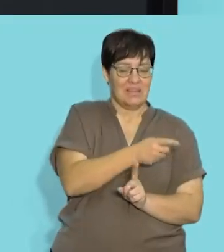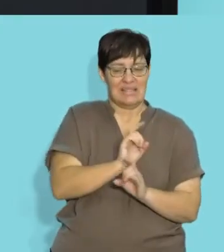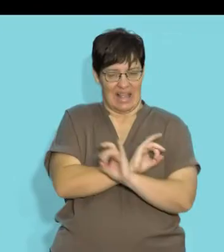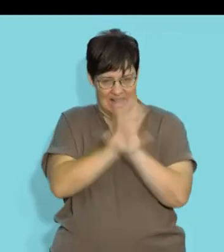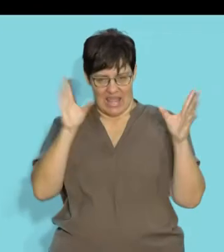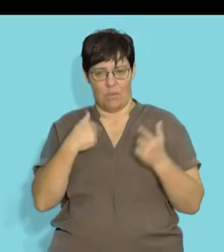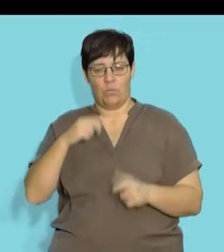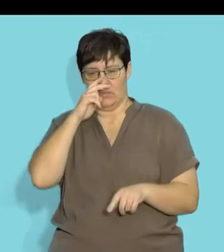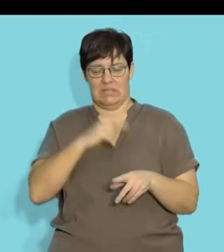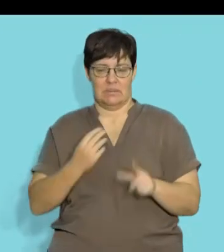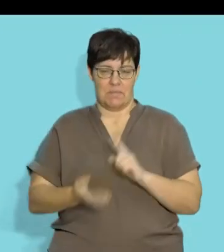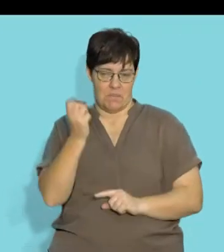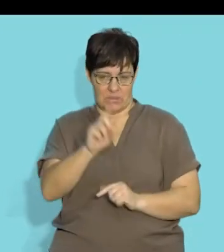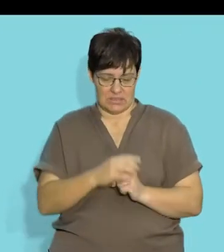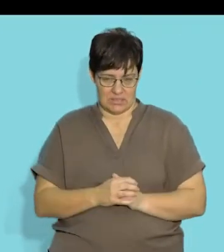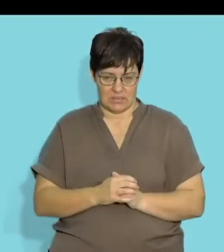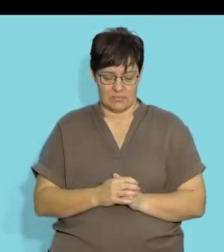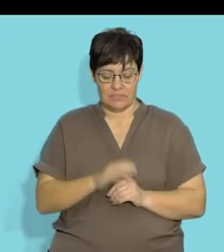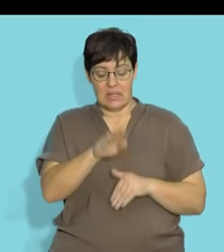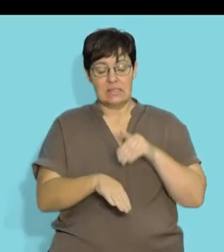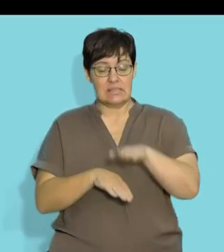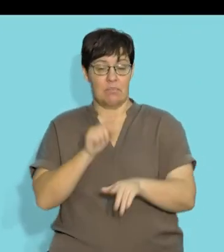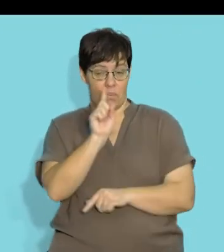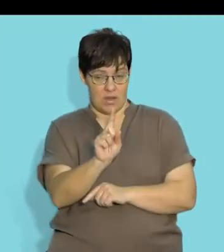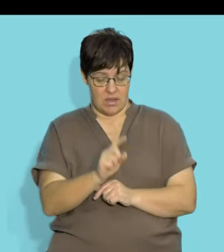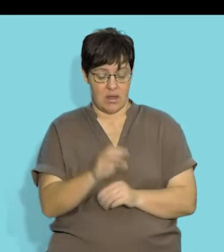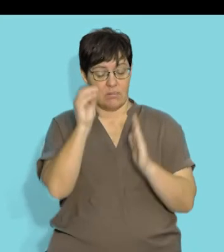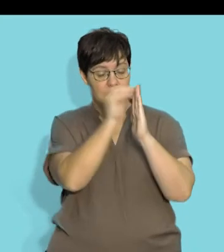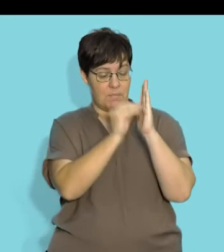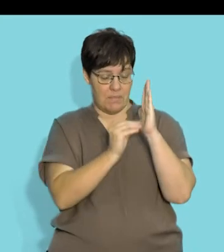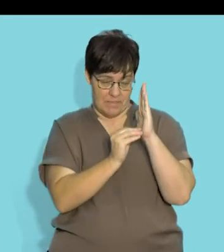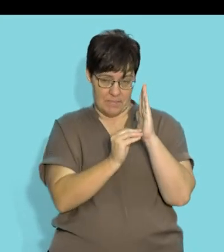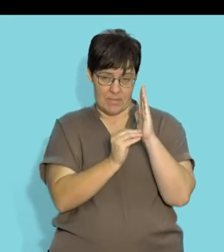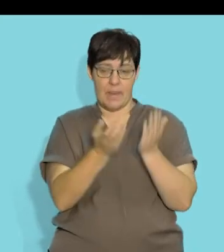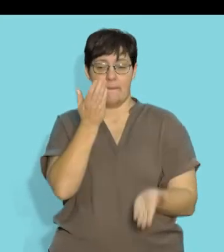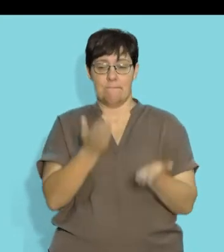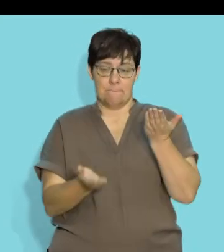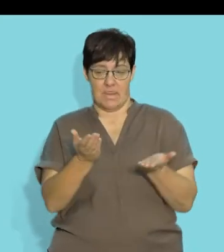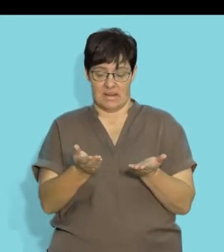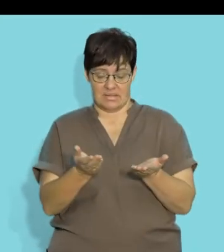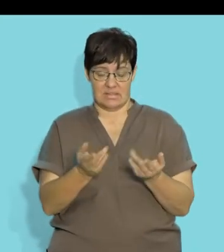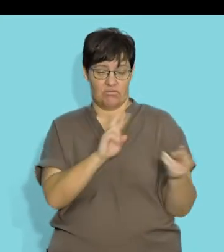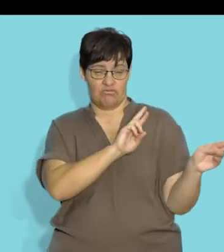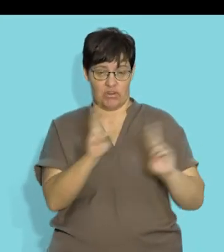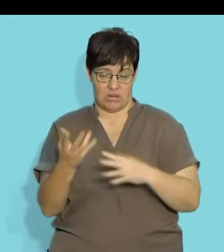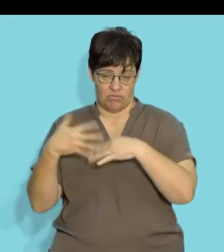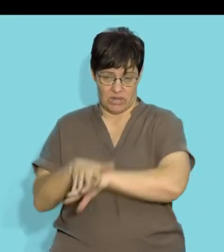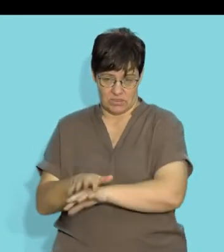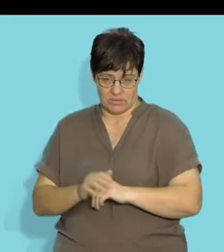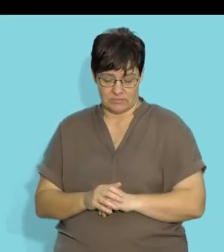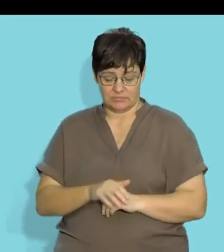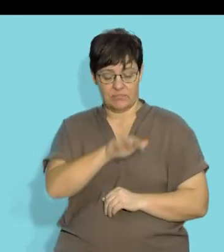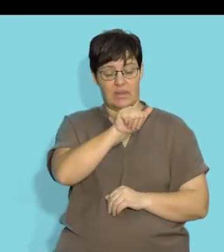onset, right? And then it says, step number 1, write down the balanced equation of reaction. So it's an acid-base